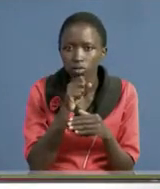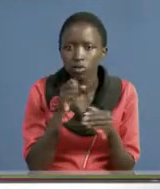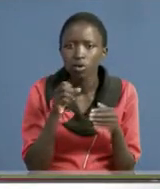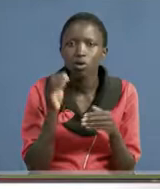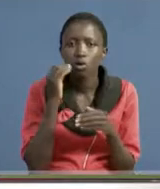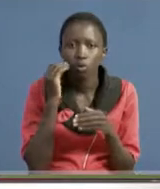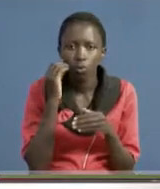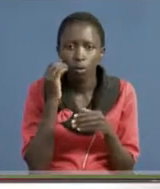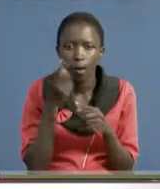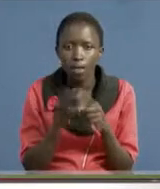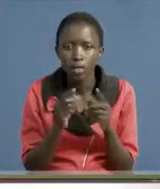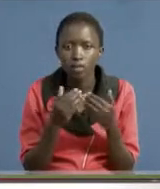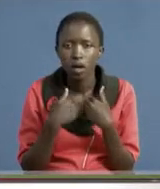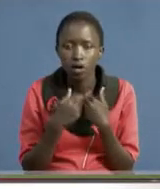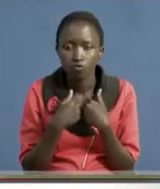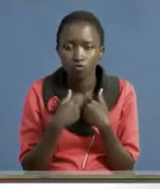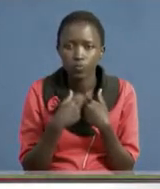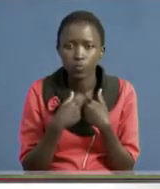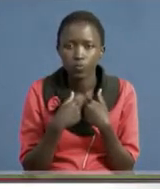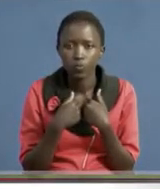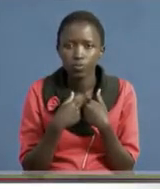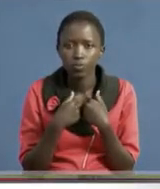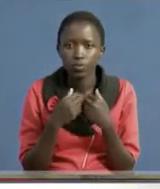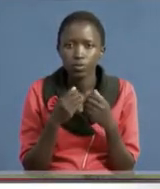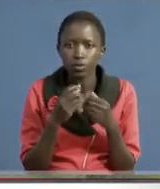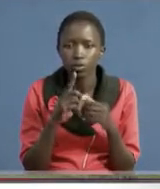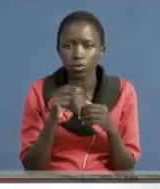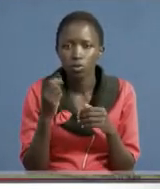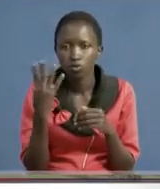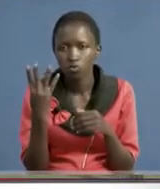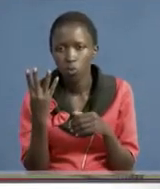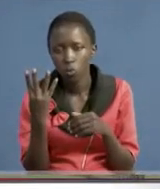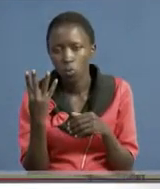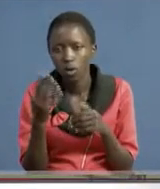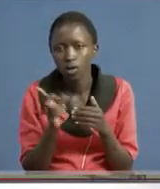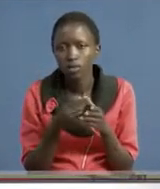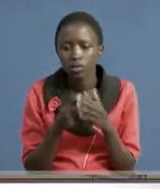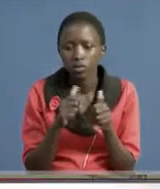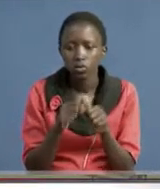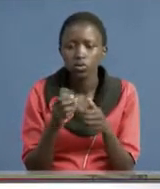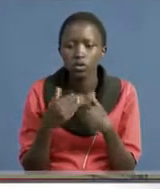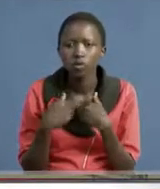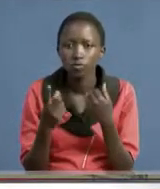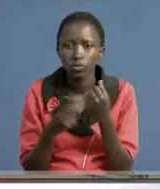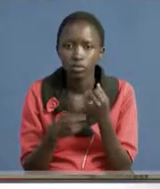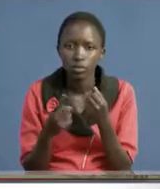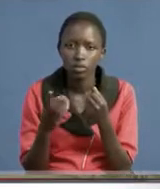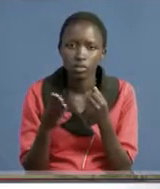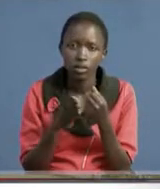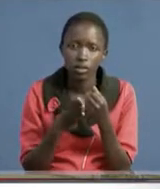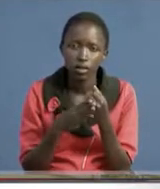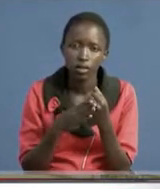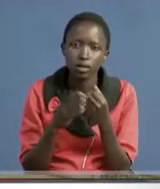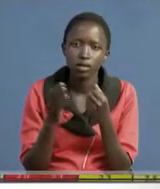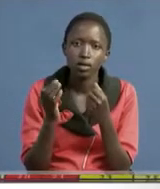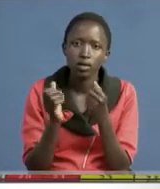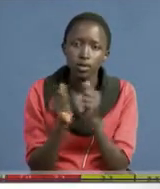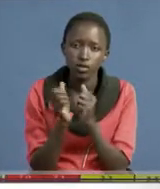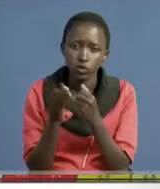delivery, but atapata ya, kama lenda 4 clinics, atapata ya 4, atendelea kupata ya 6, 9, 18 months,